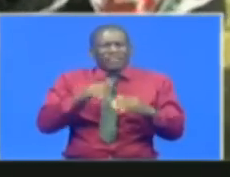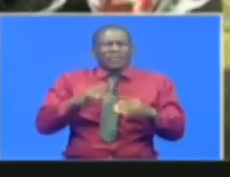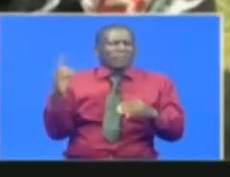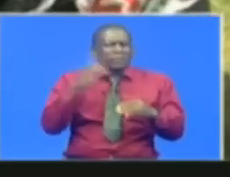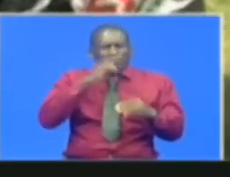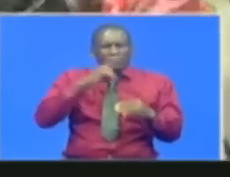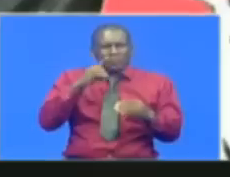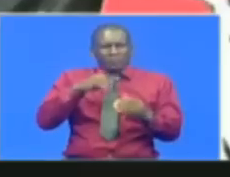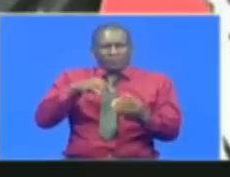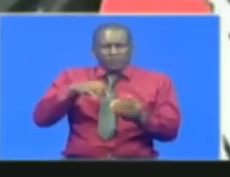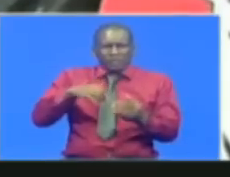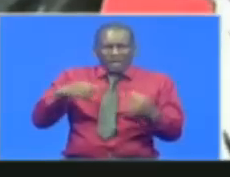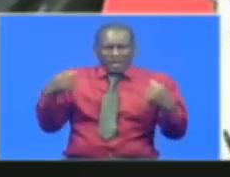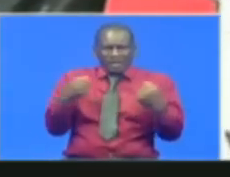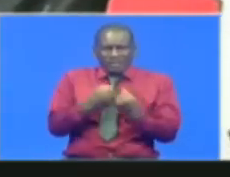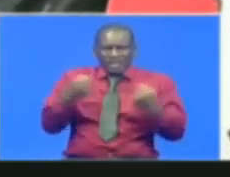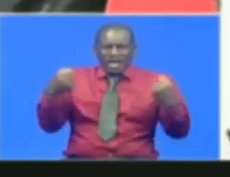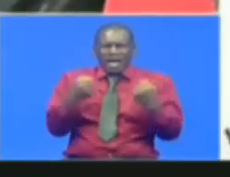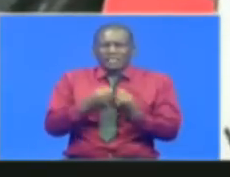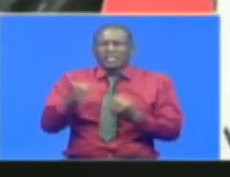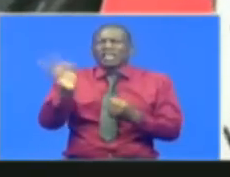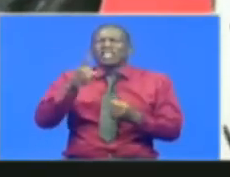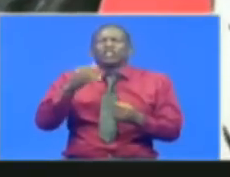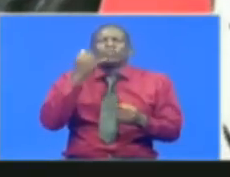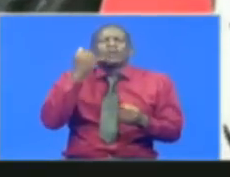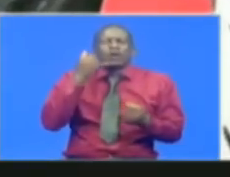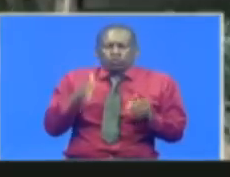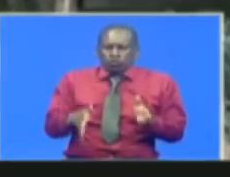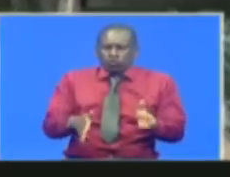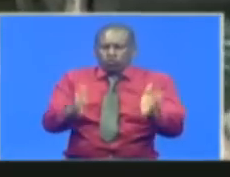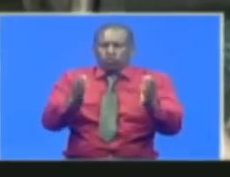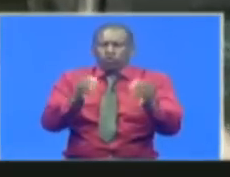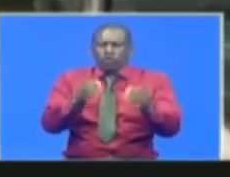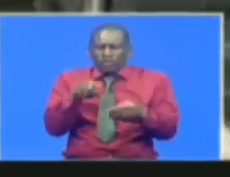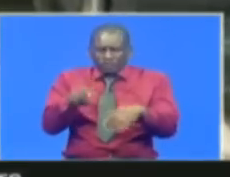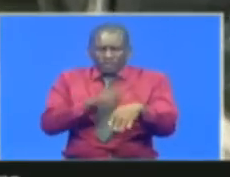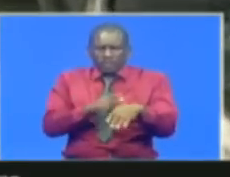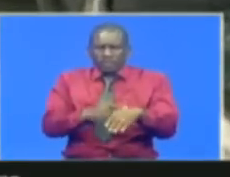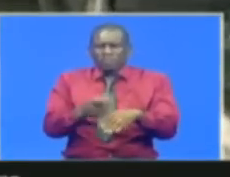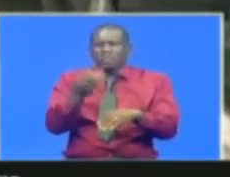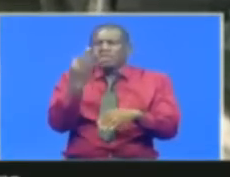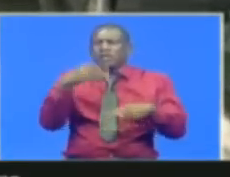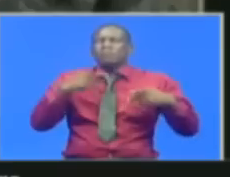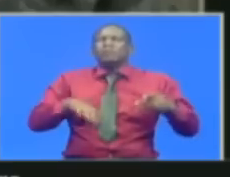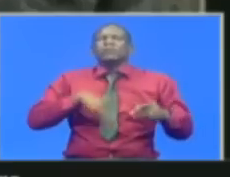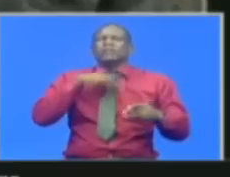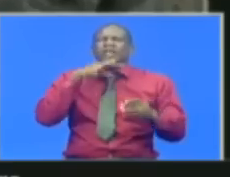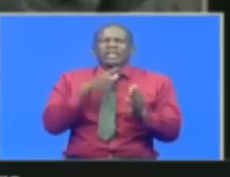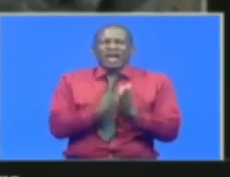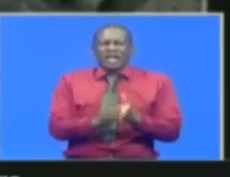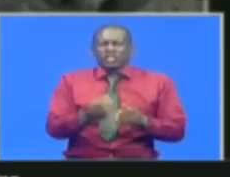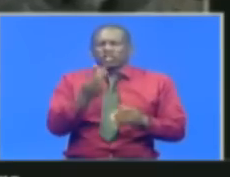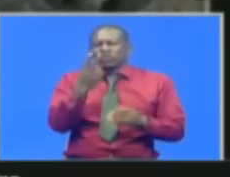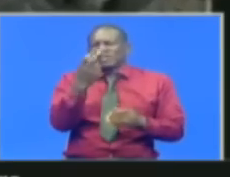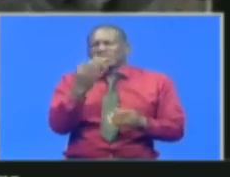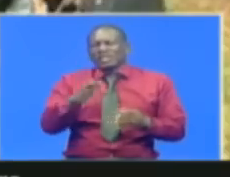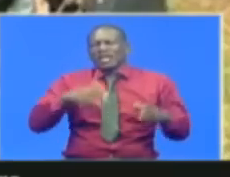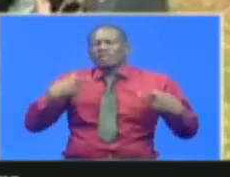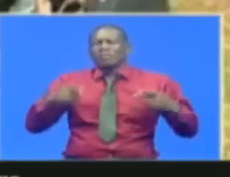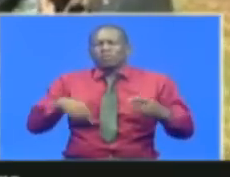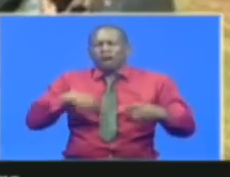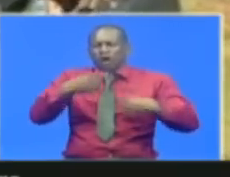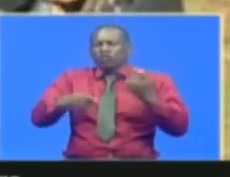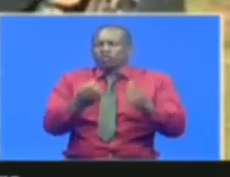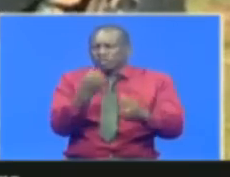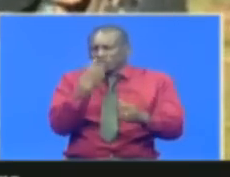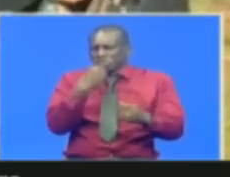scene. An accident along the Nairobi-Nakuru highway that this time took three lives and left 23 others nursing injuries at